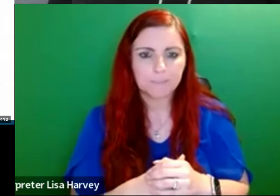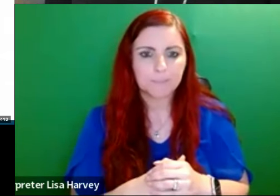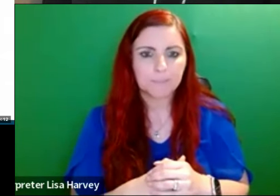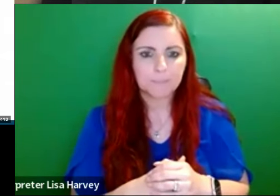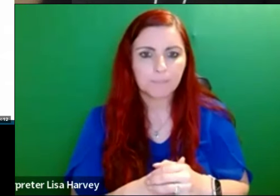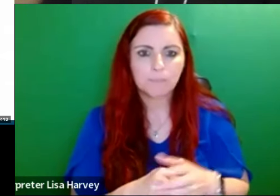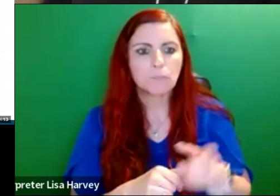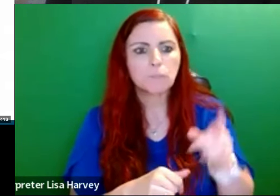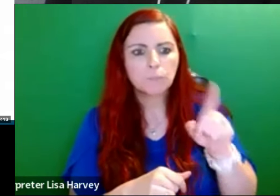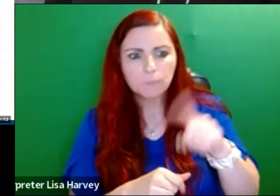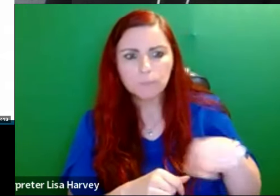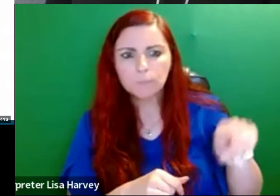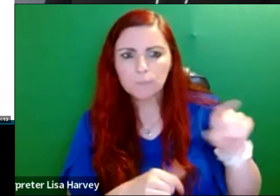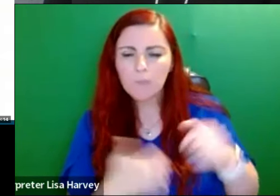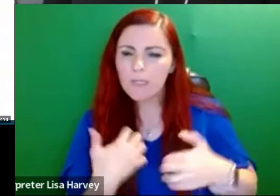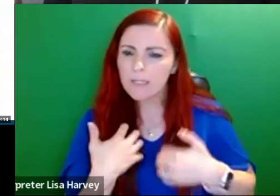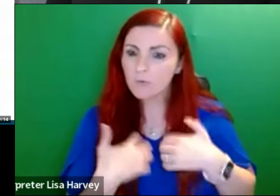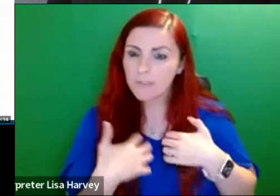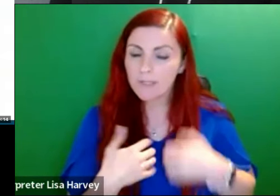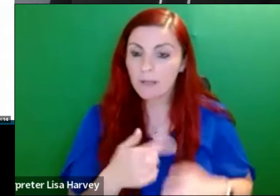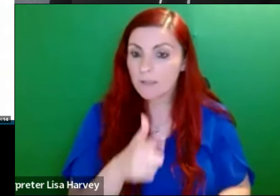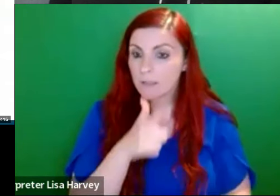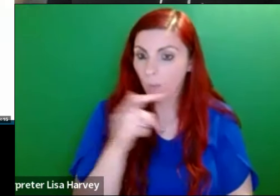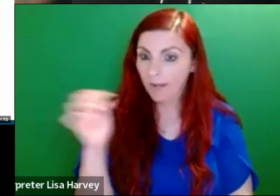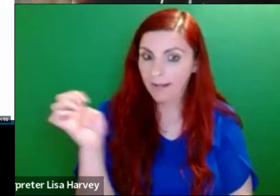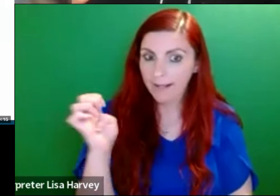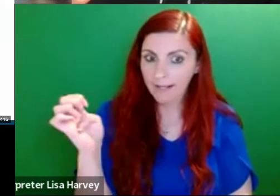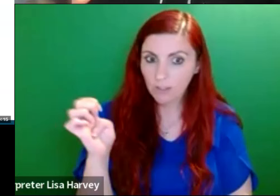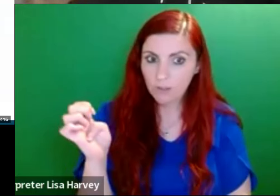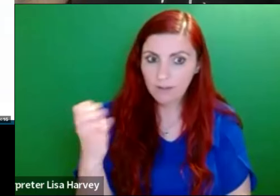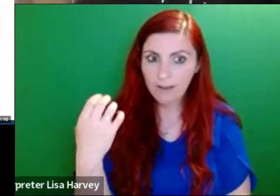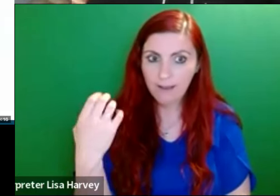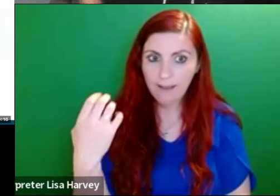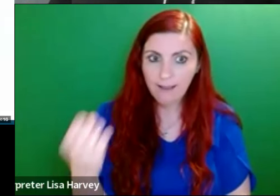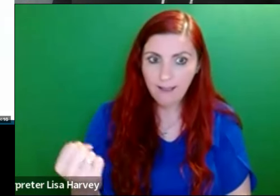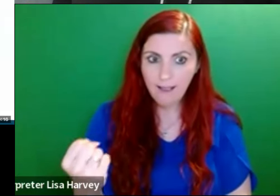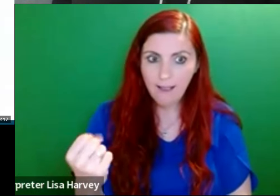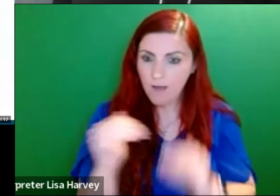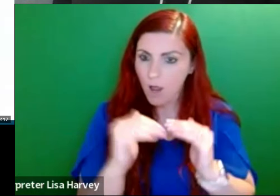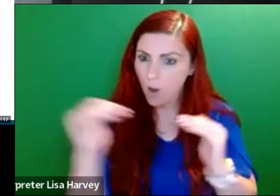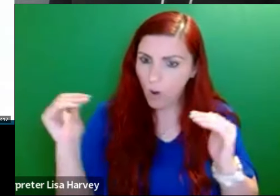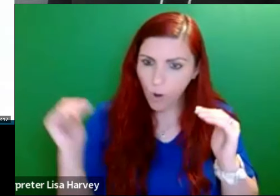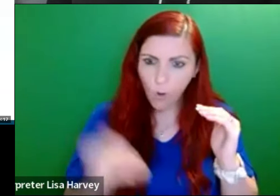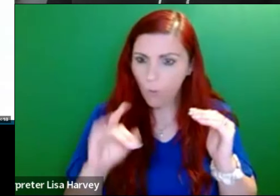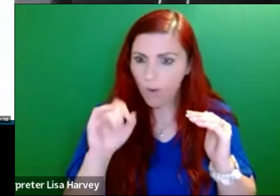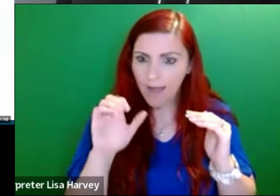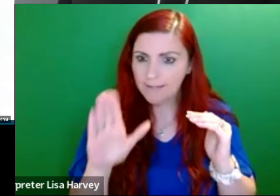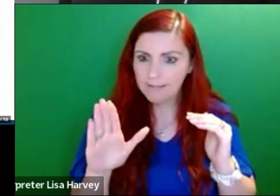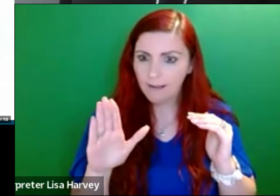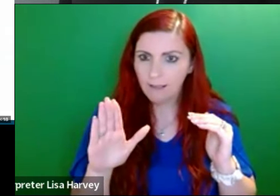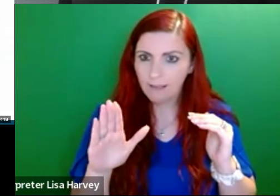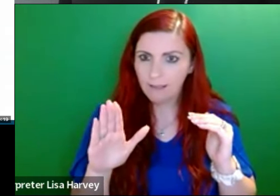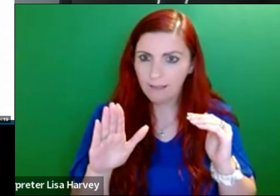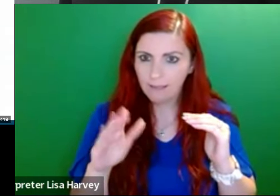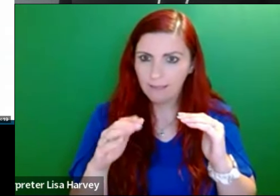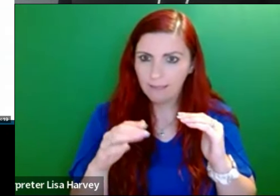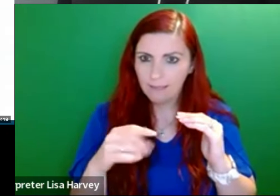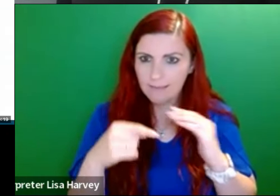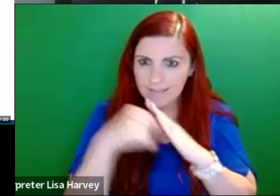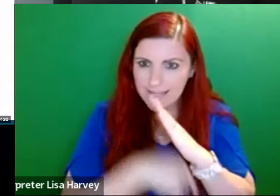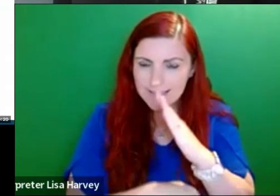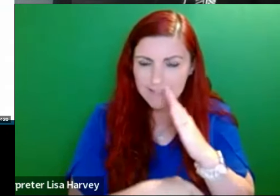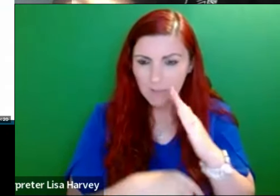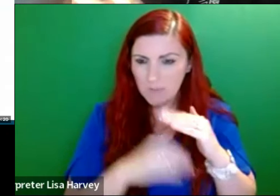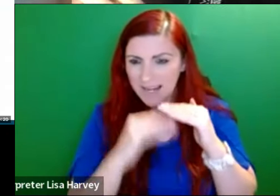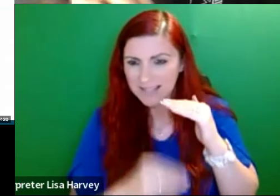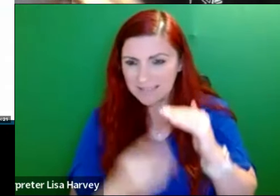Interestingly enough, spoken English has a low lexical density. So it's a lexical density of less than 40%.